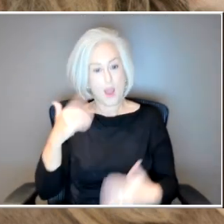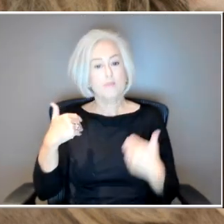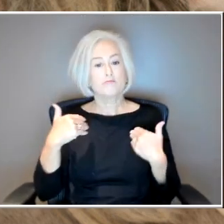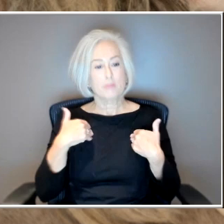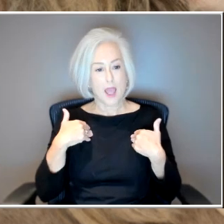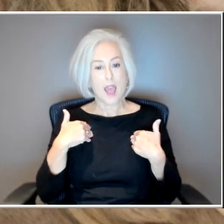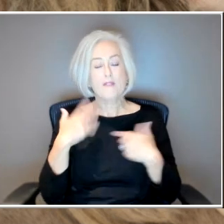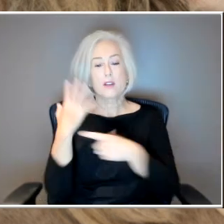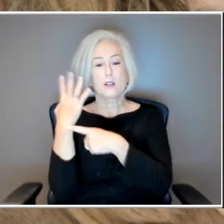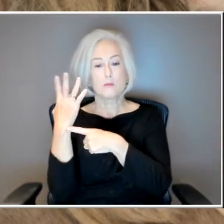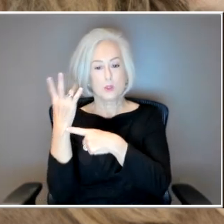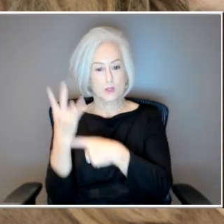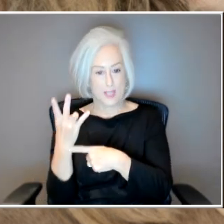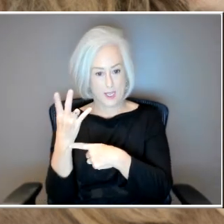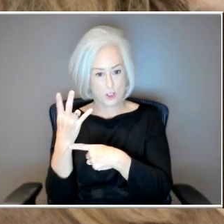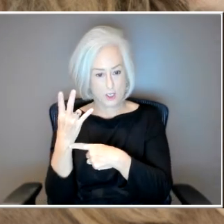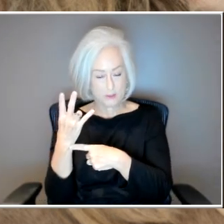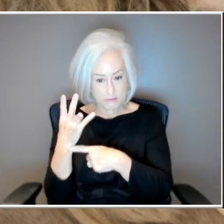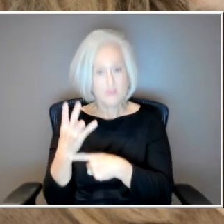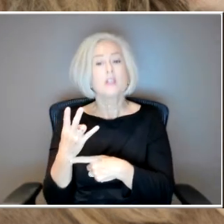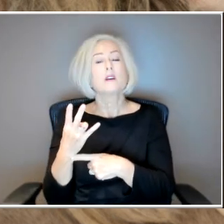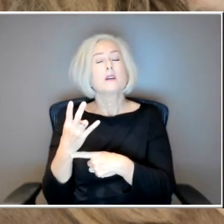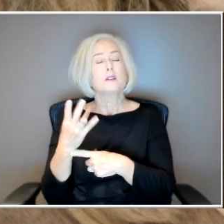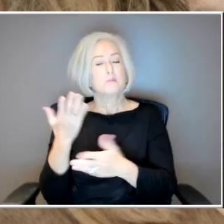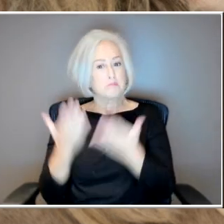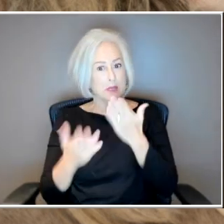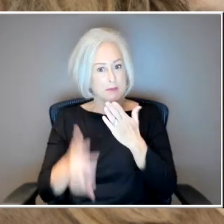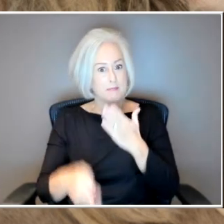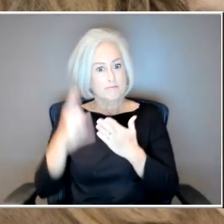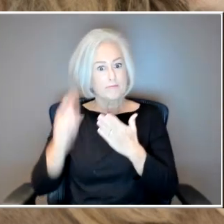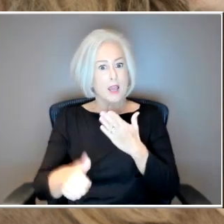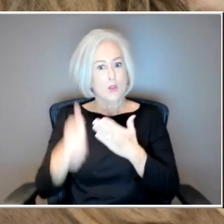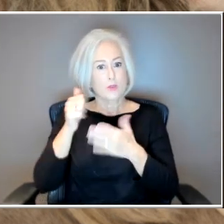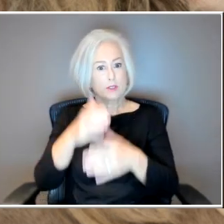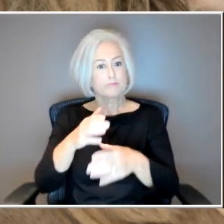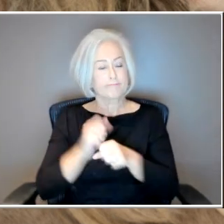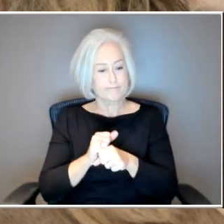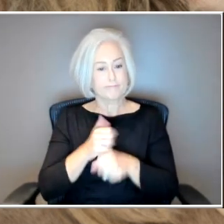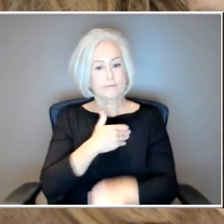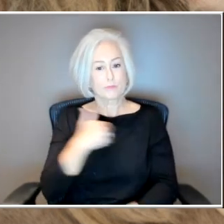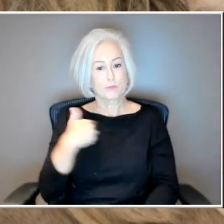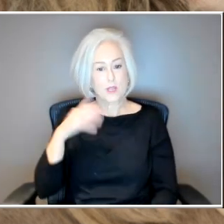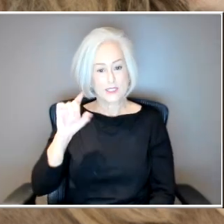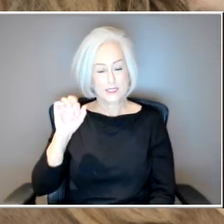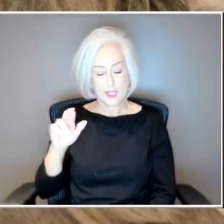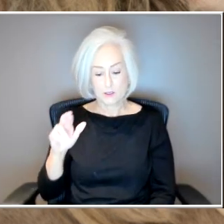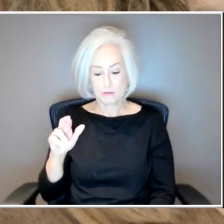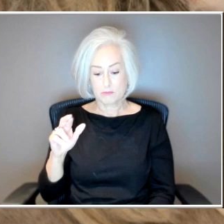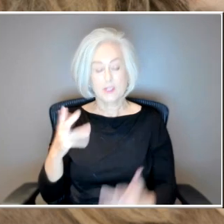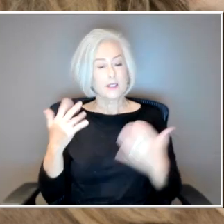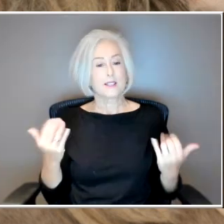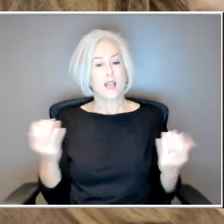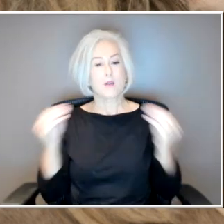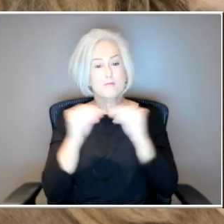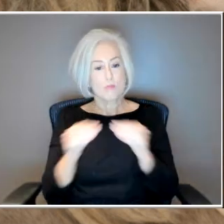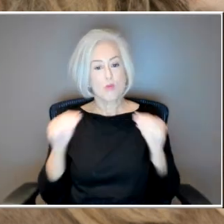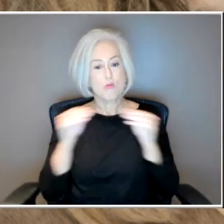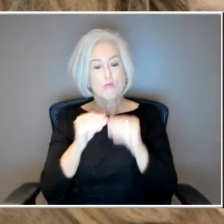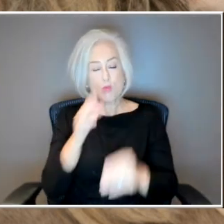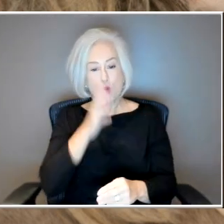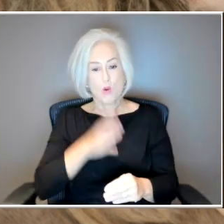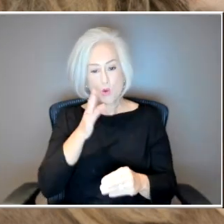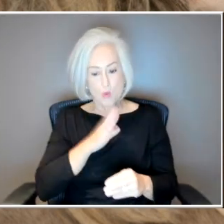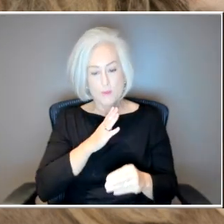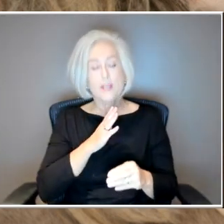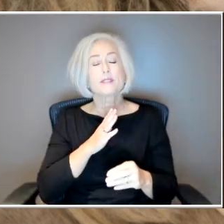of developing breast cancer. Since then, more and more women with the same BRCA mutation have turned to preventative or